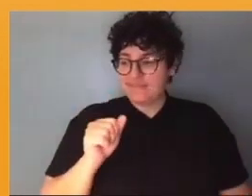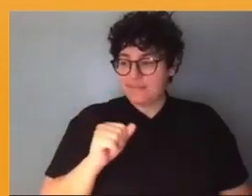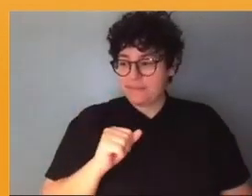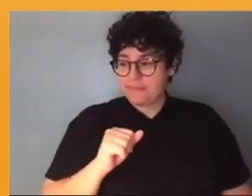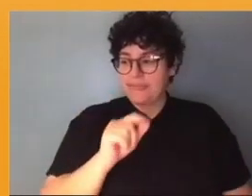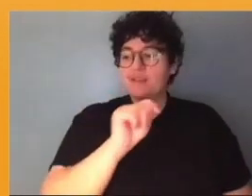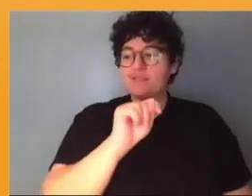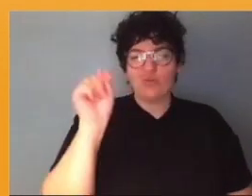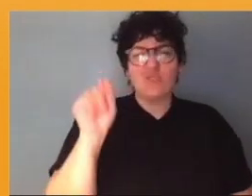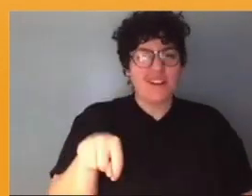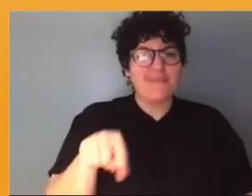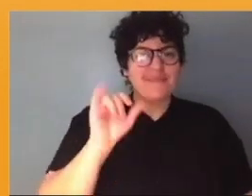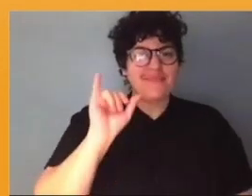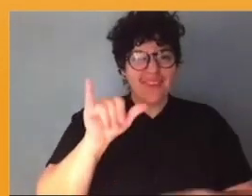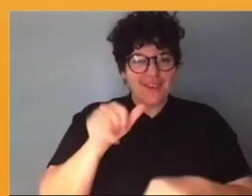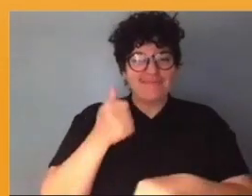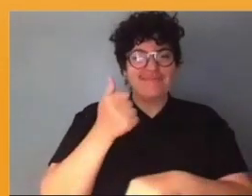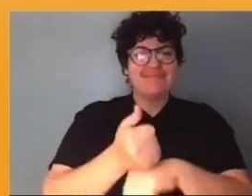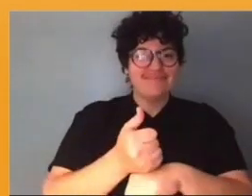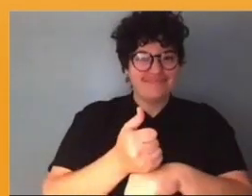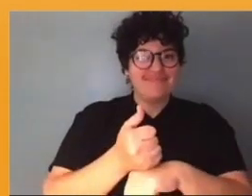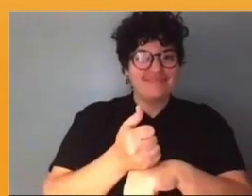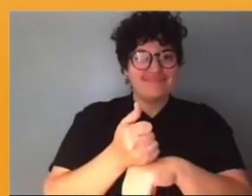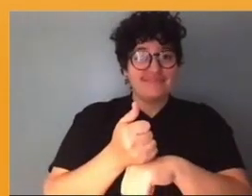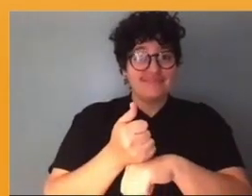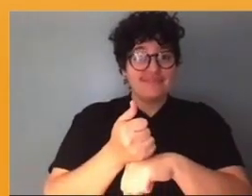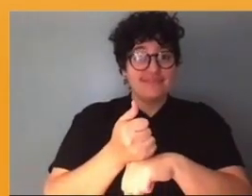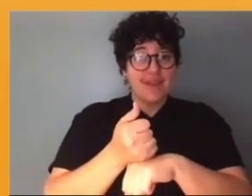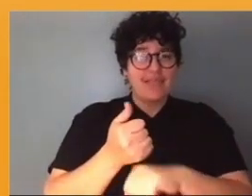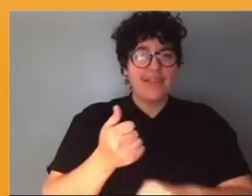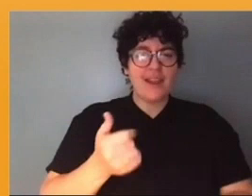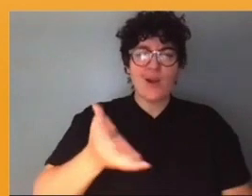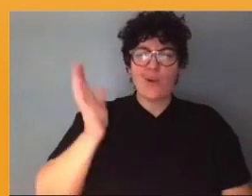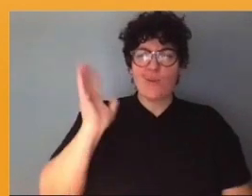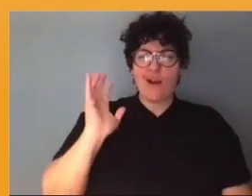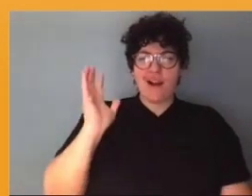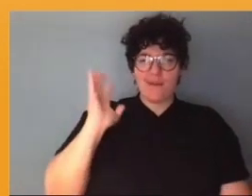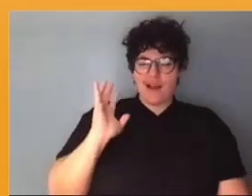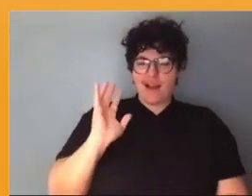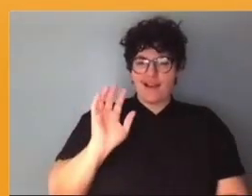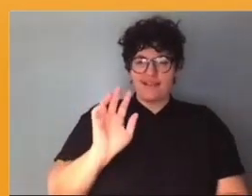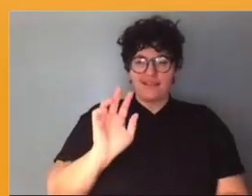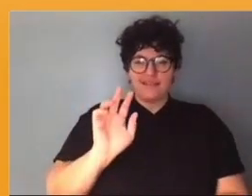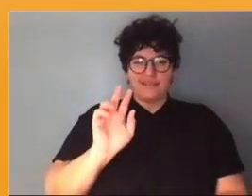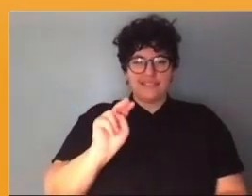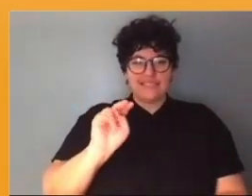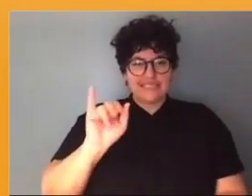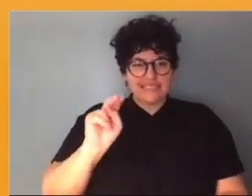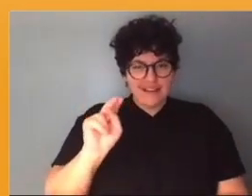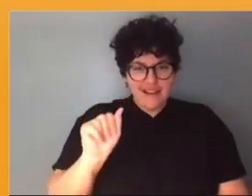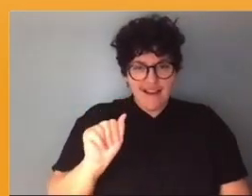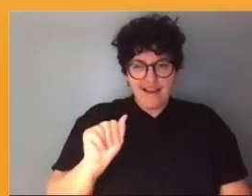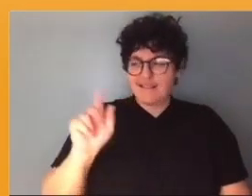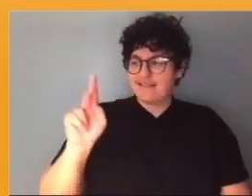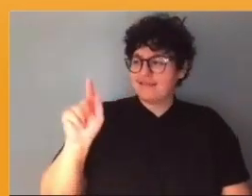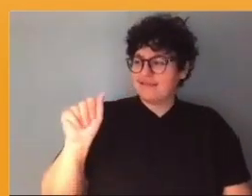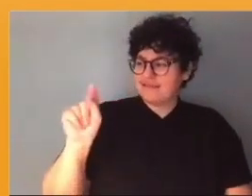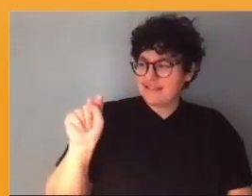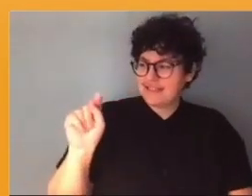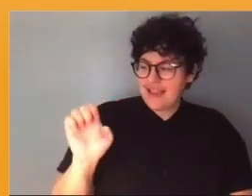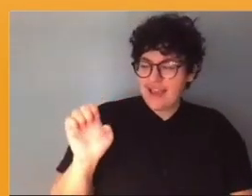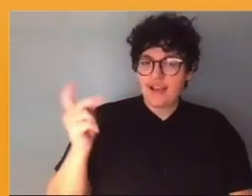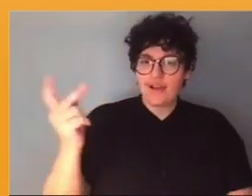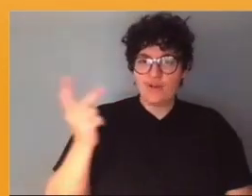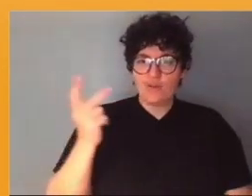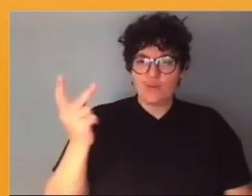little while back, Naina and Kate, we were discussing how Tucson Meet Yourself